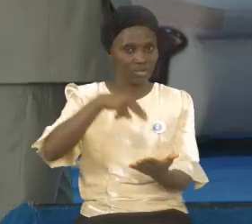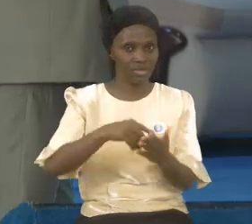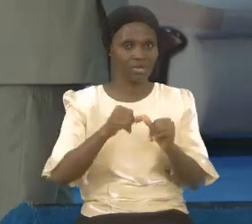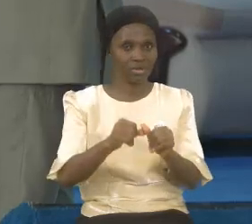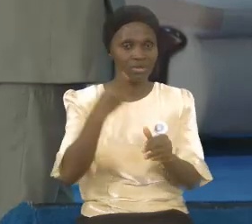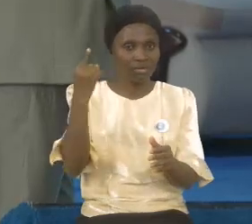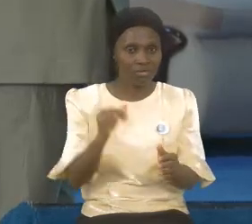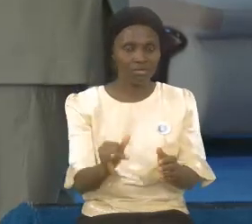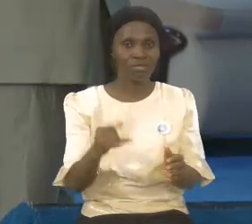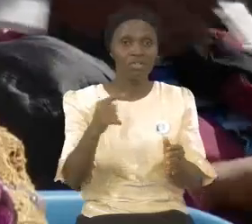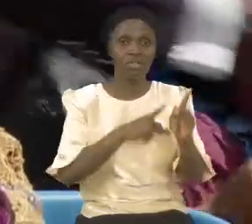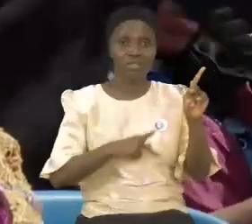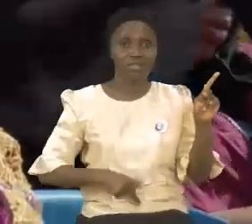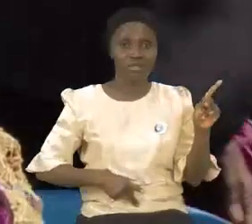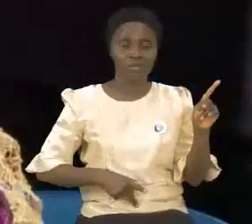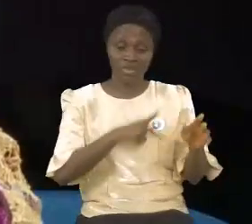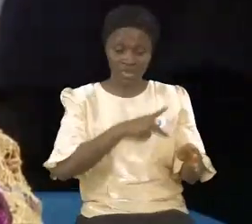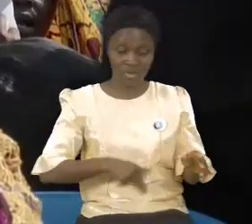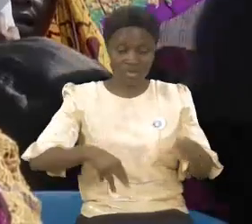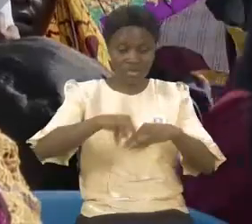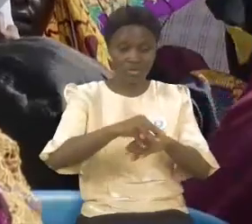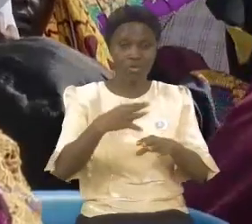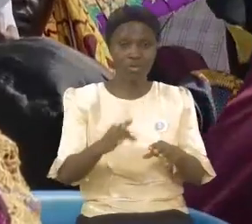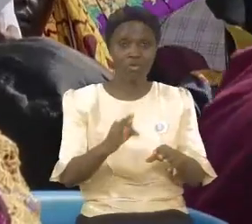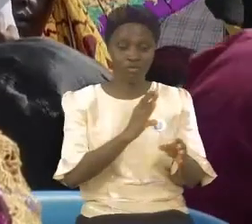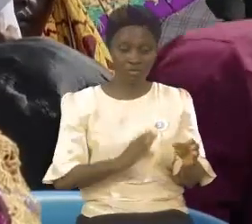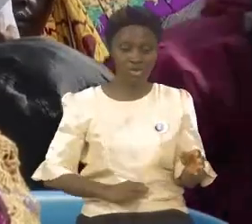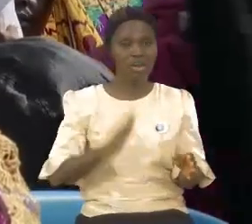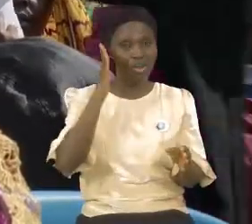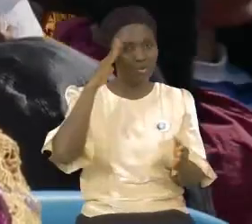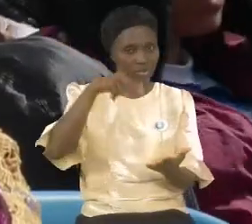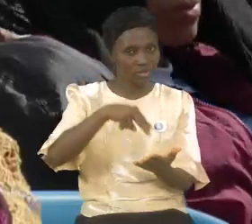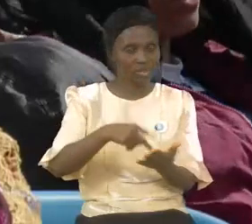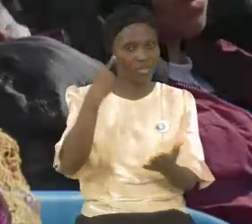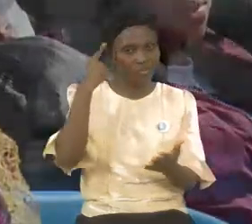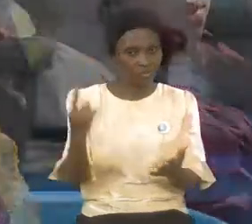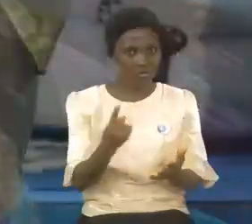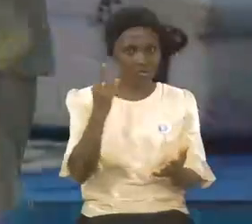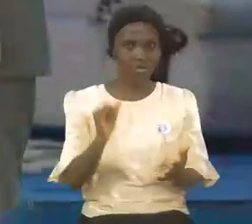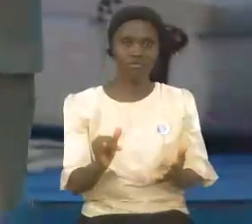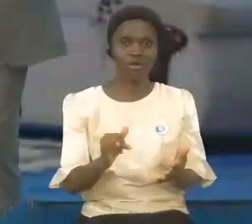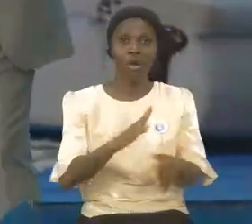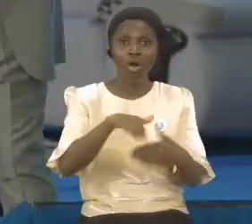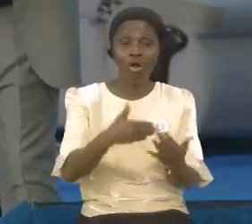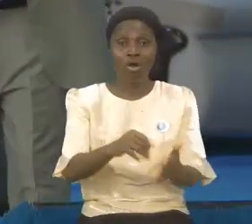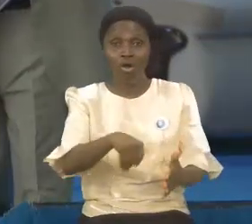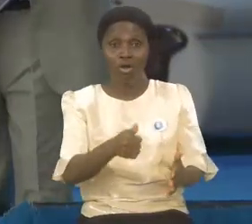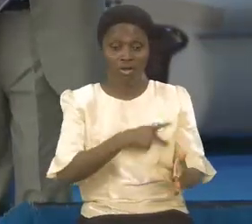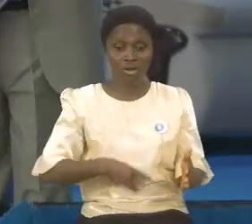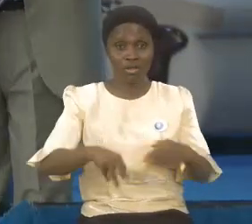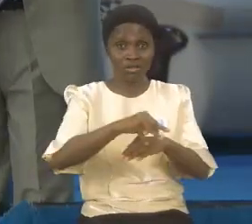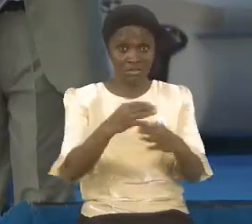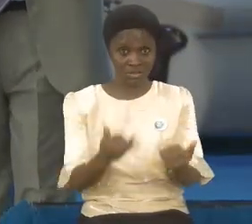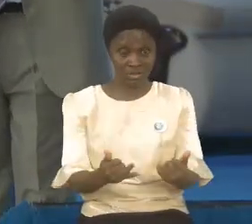of Christ will stand forever. All the kingdoms now, they cannot stand forever. After a